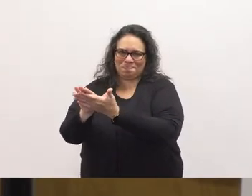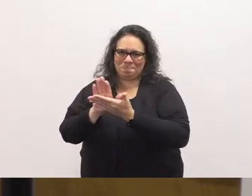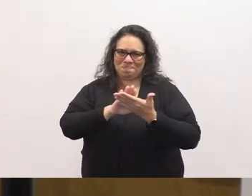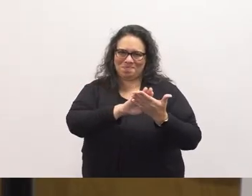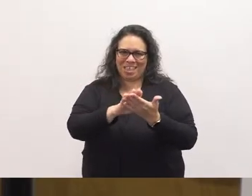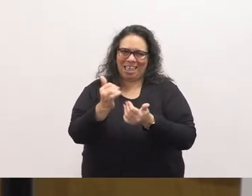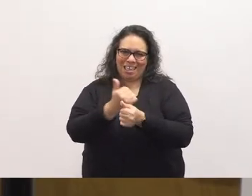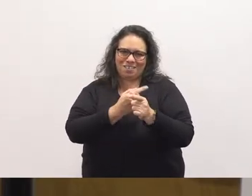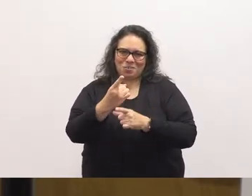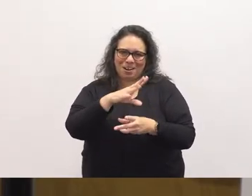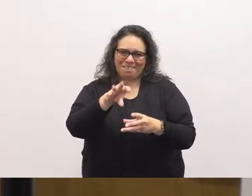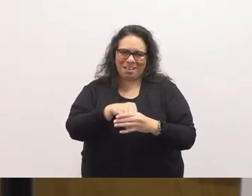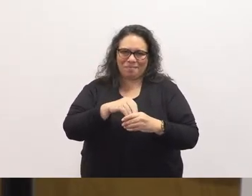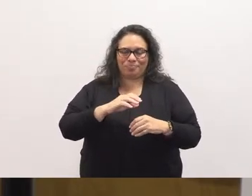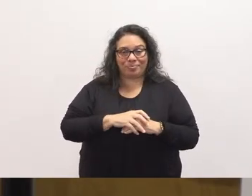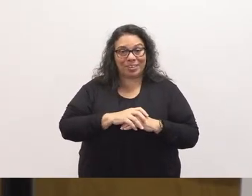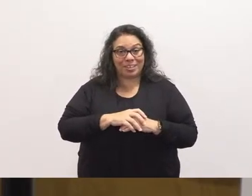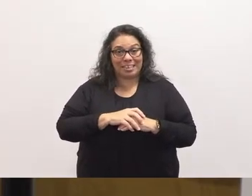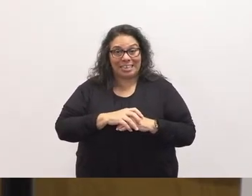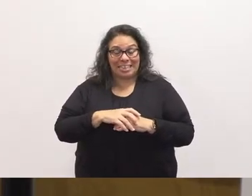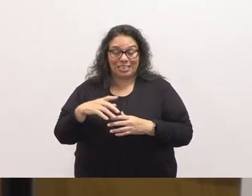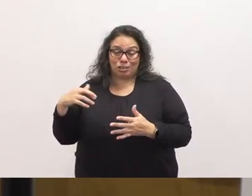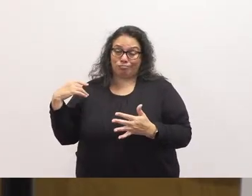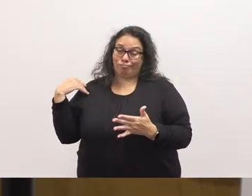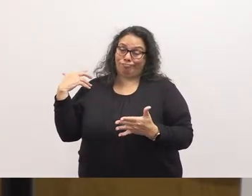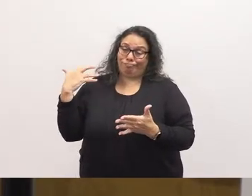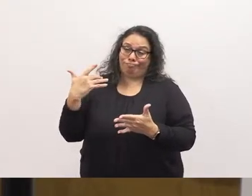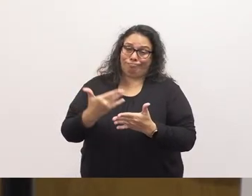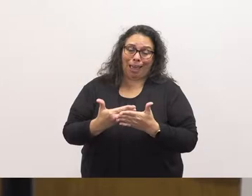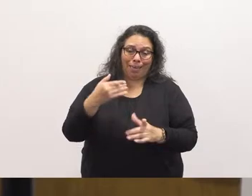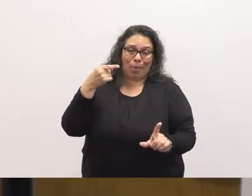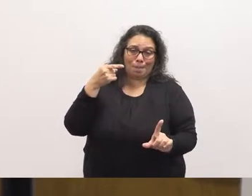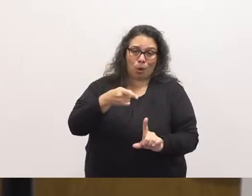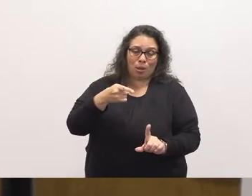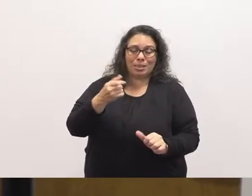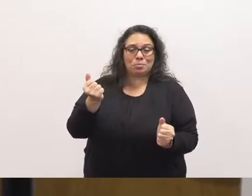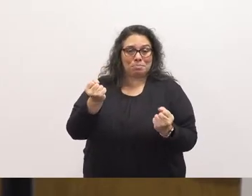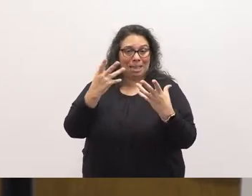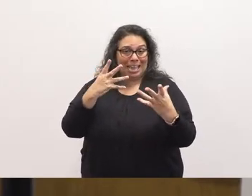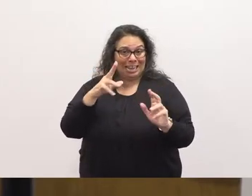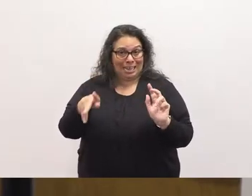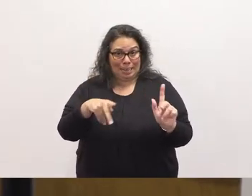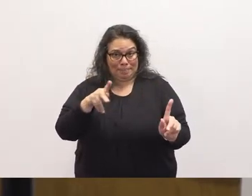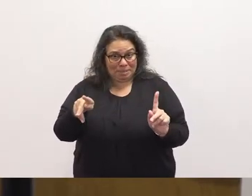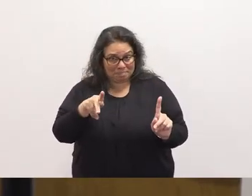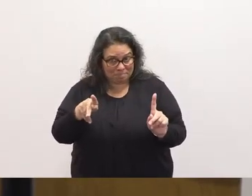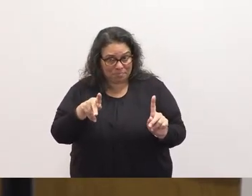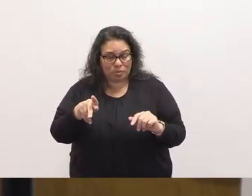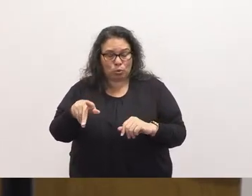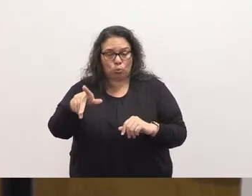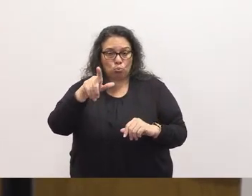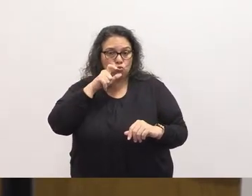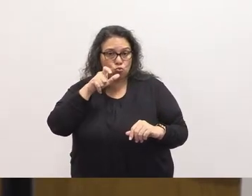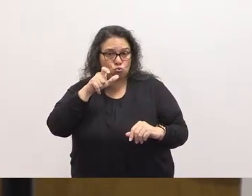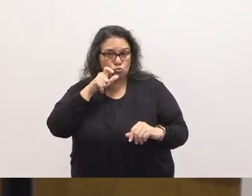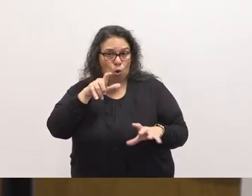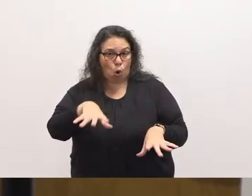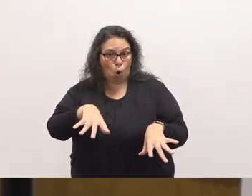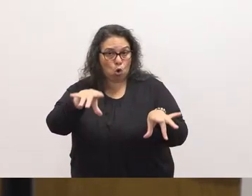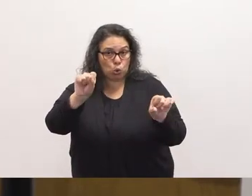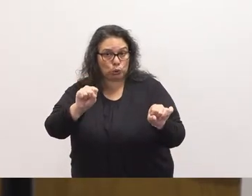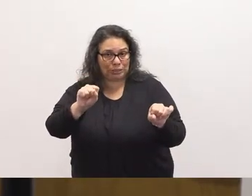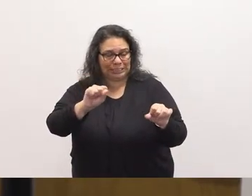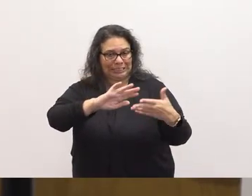involved. To get to that point, there was a number of folks who hosted